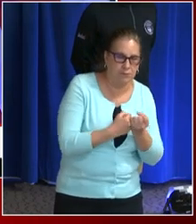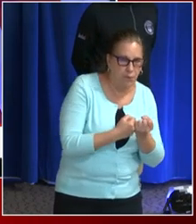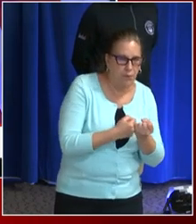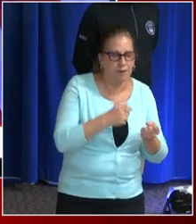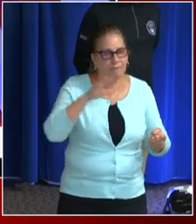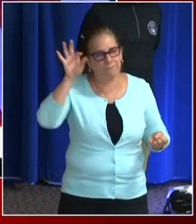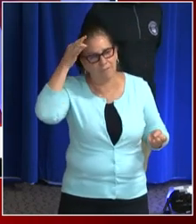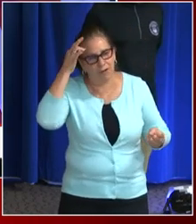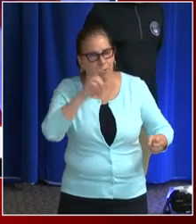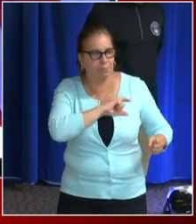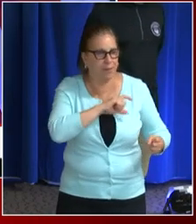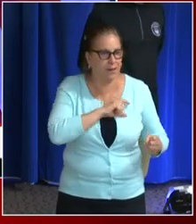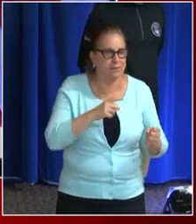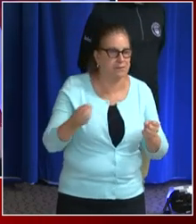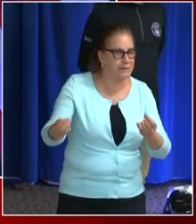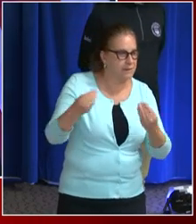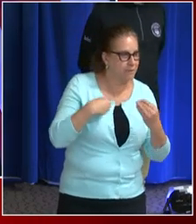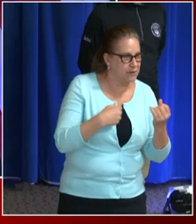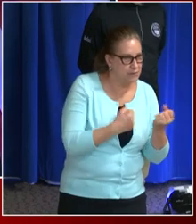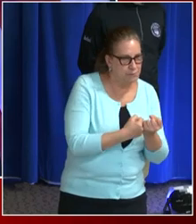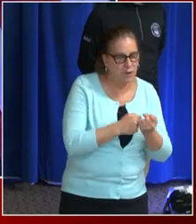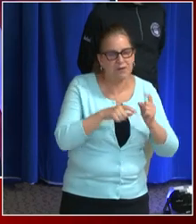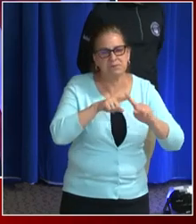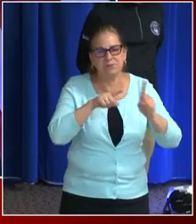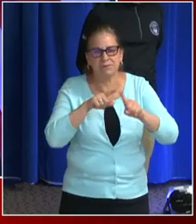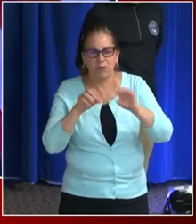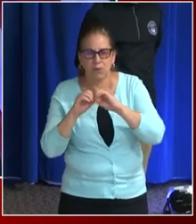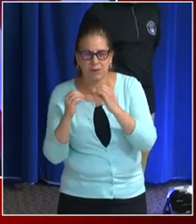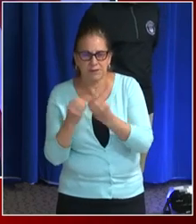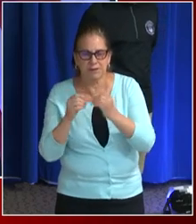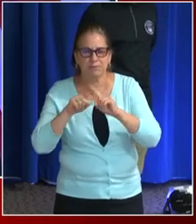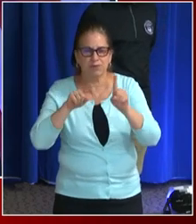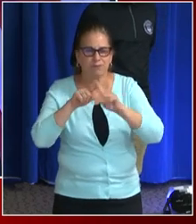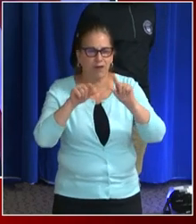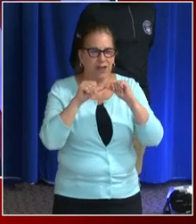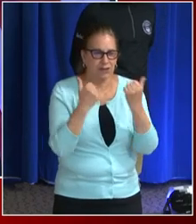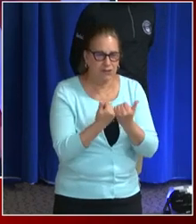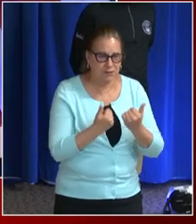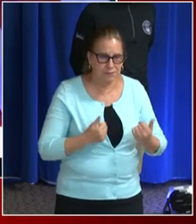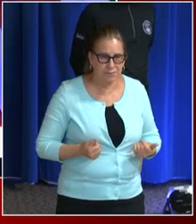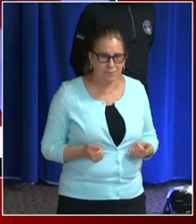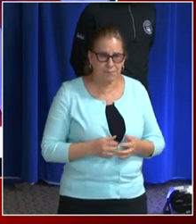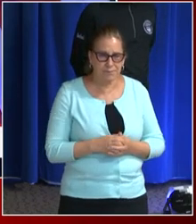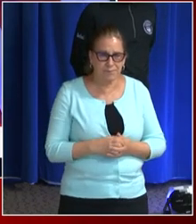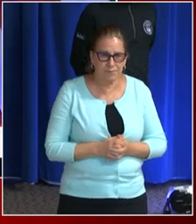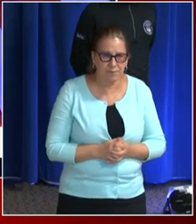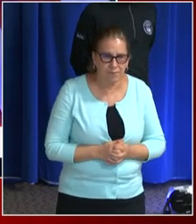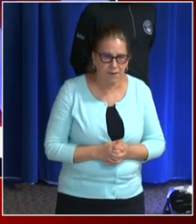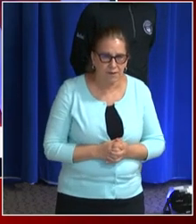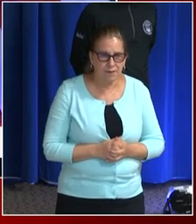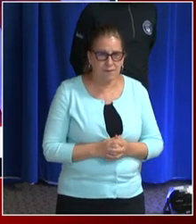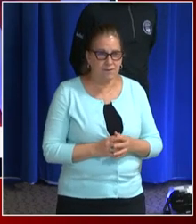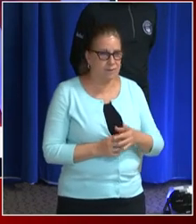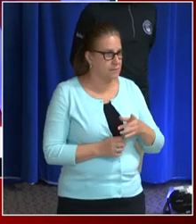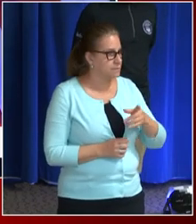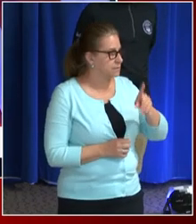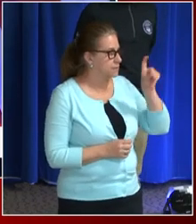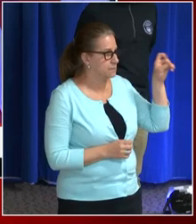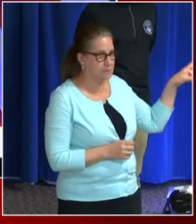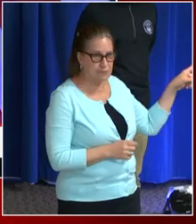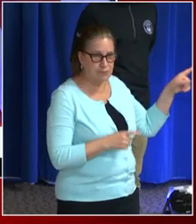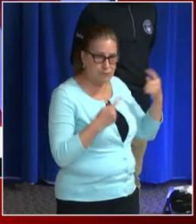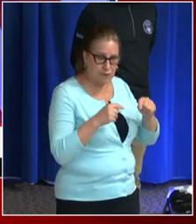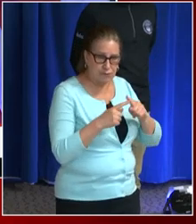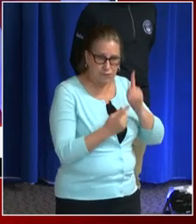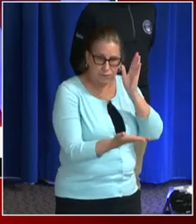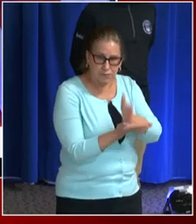federal entities. Do you push back on any of these options? Absolutely. We don't want